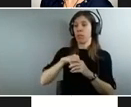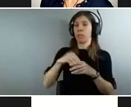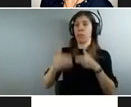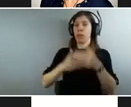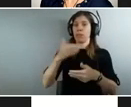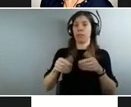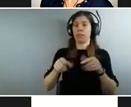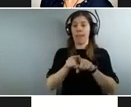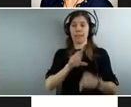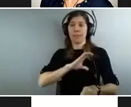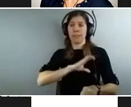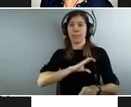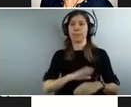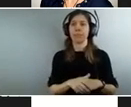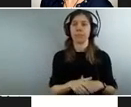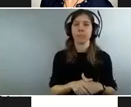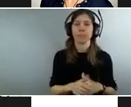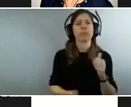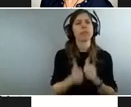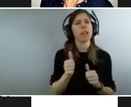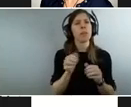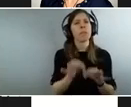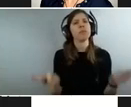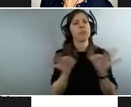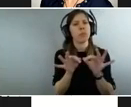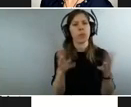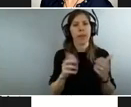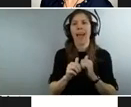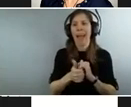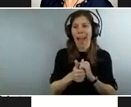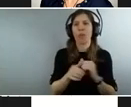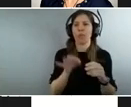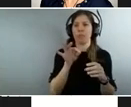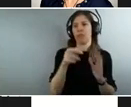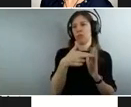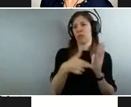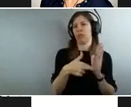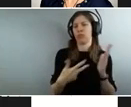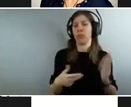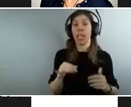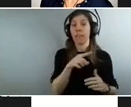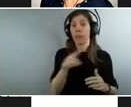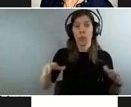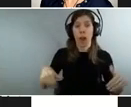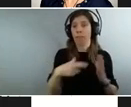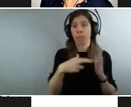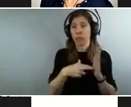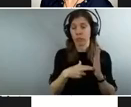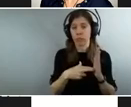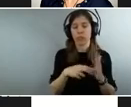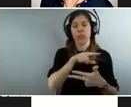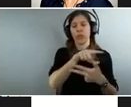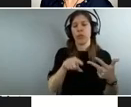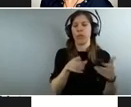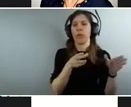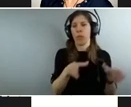The most important thing is how to register to vote. If you are not registered already, there are 3 different ways that you